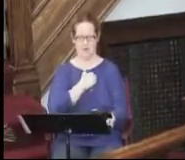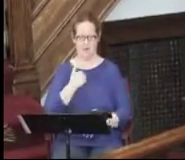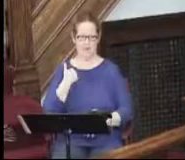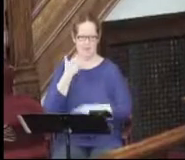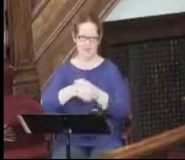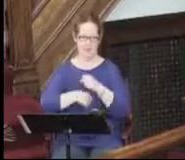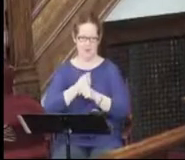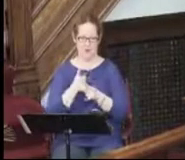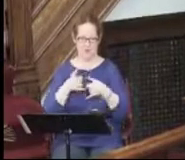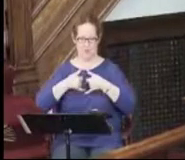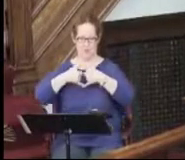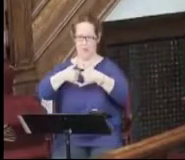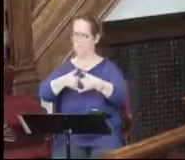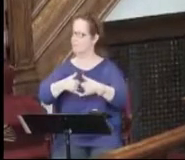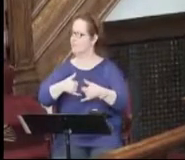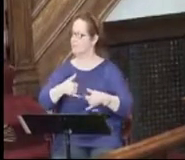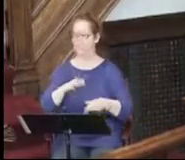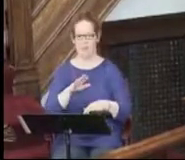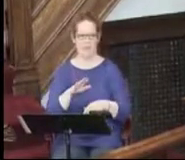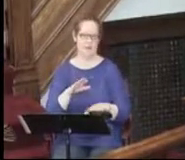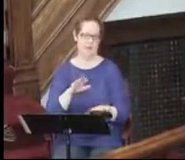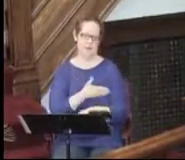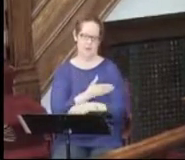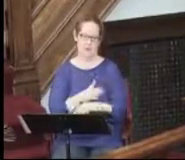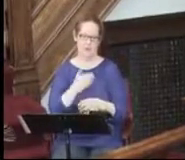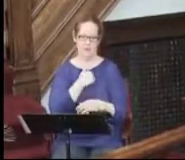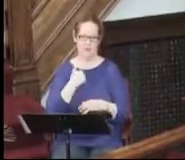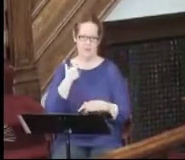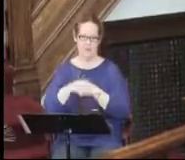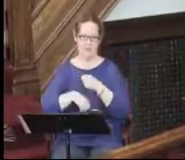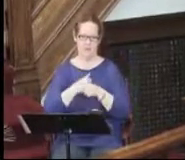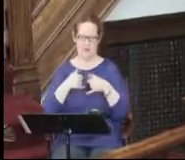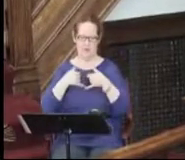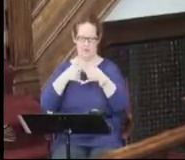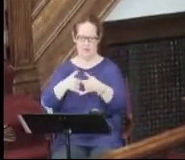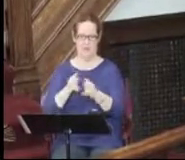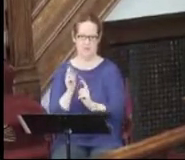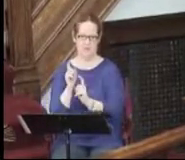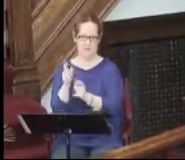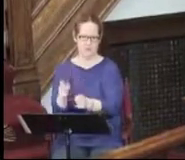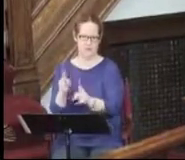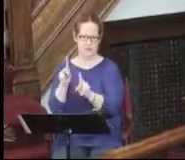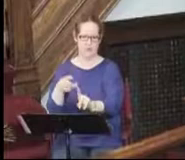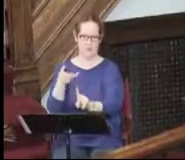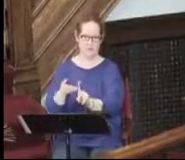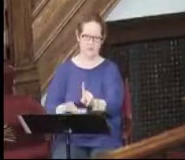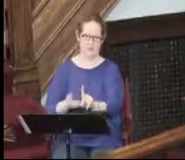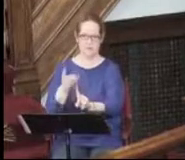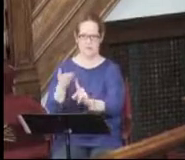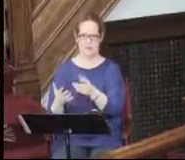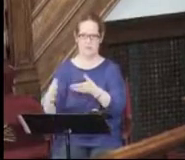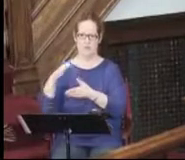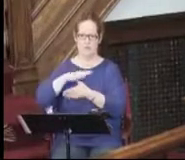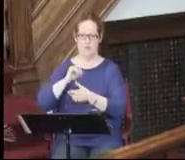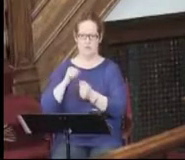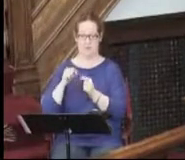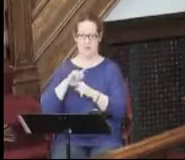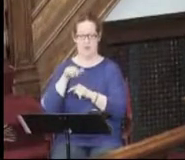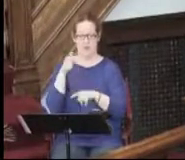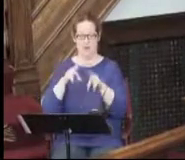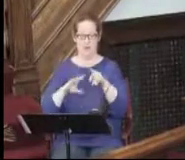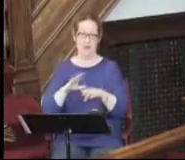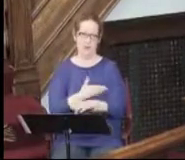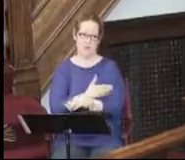Award. The Choir Member of the Year Award is presented to that member who has been recognized through a vote by his or her